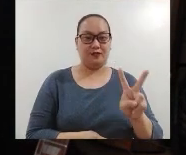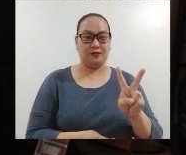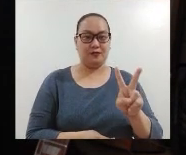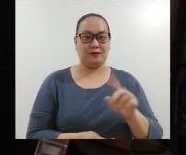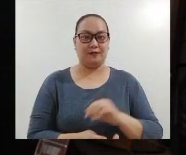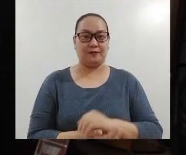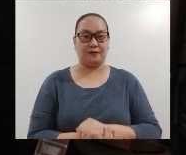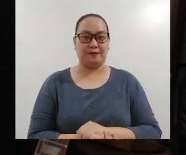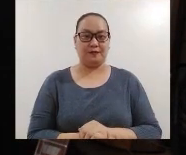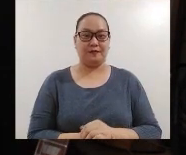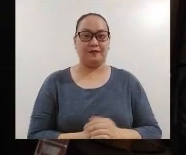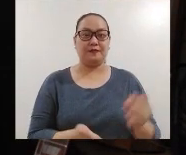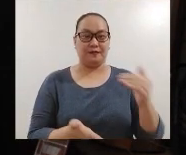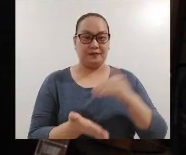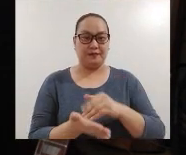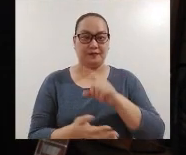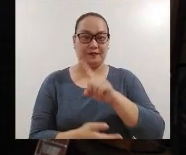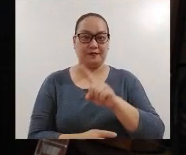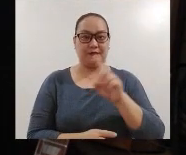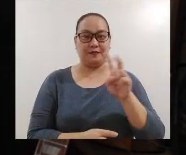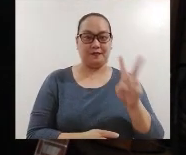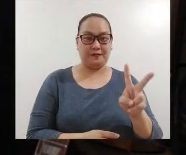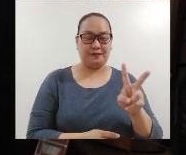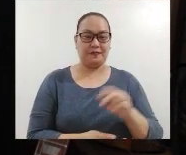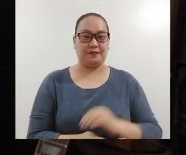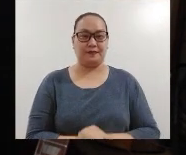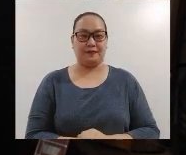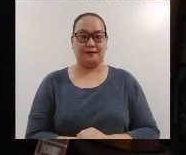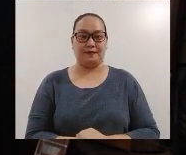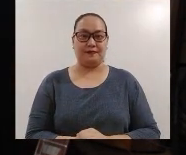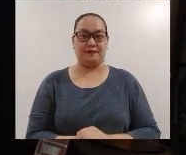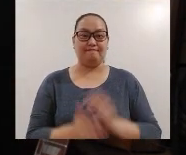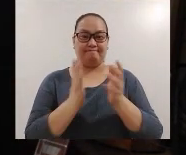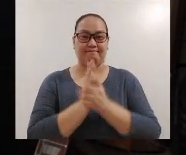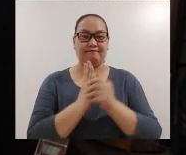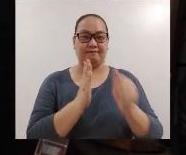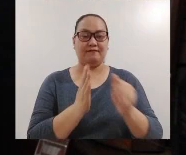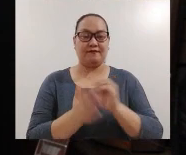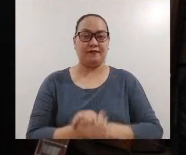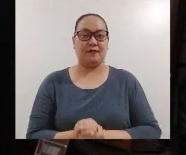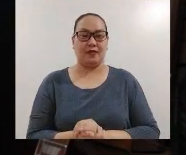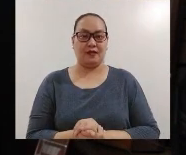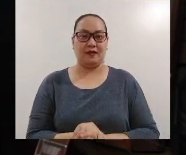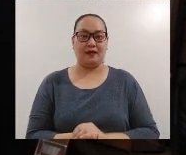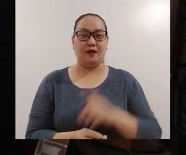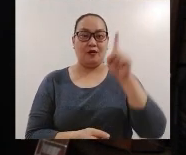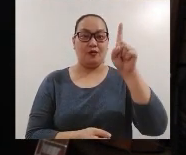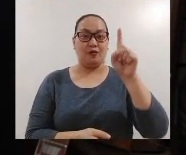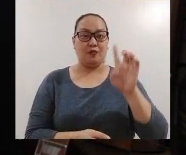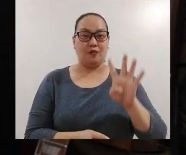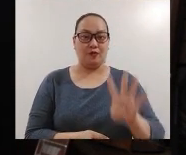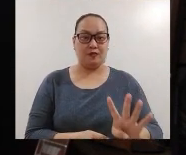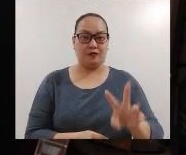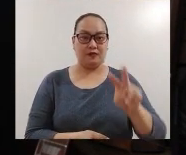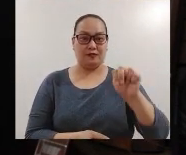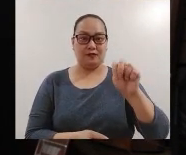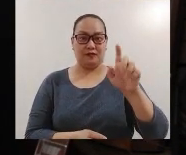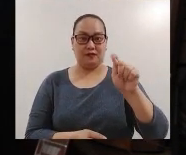One more time. One, two. Excellent. Now let's play the quarter note. Give me four quarter